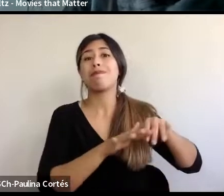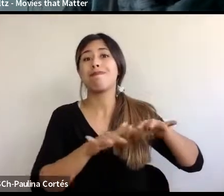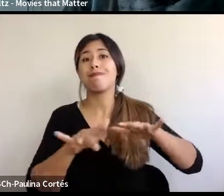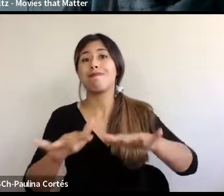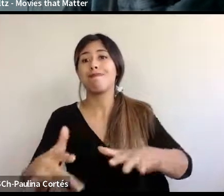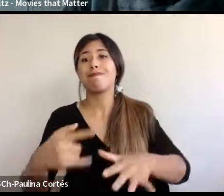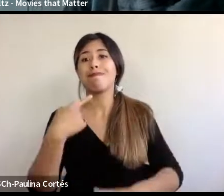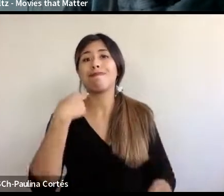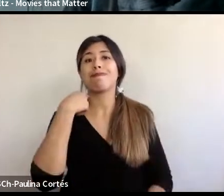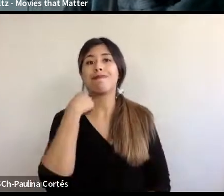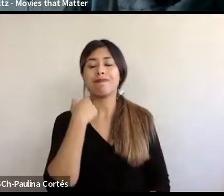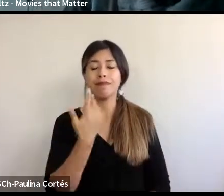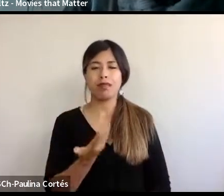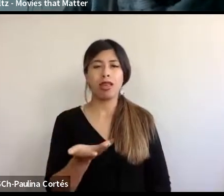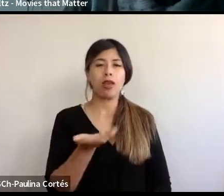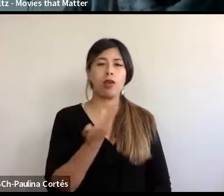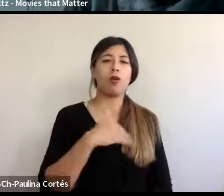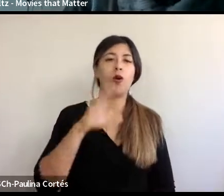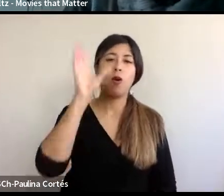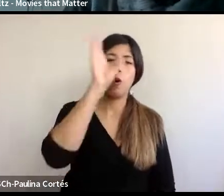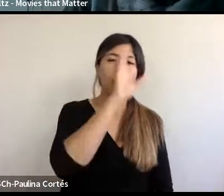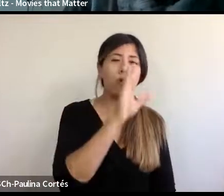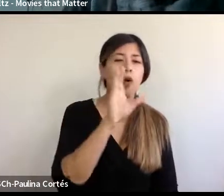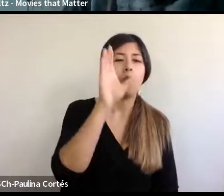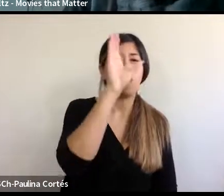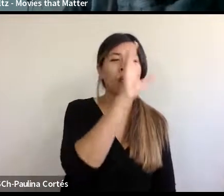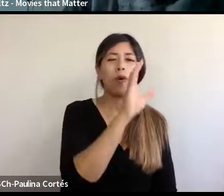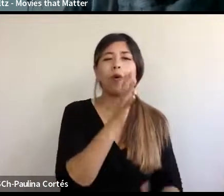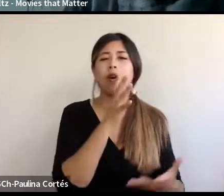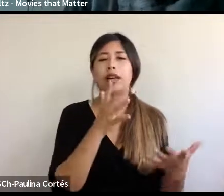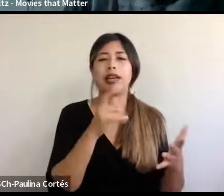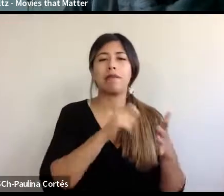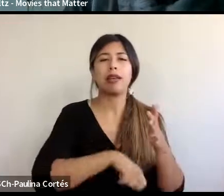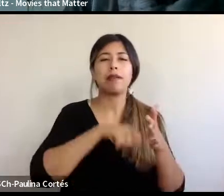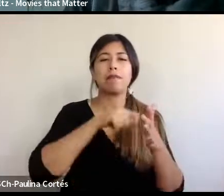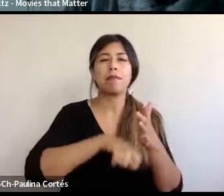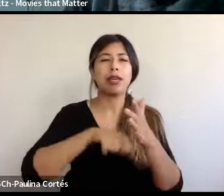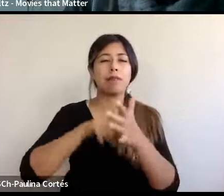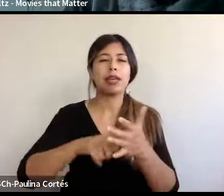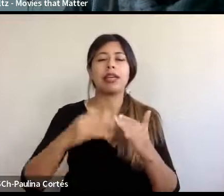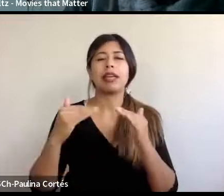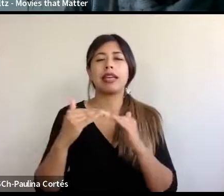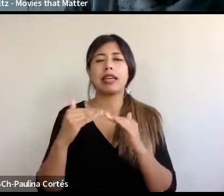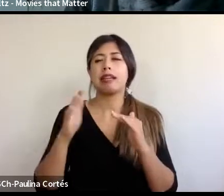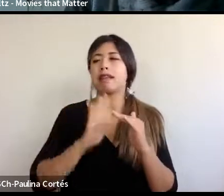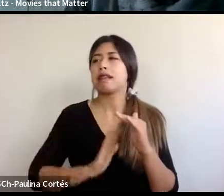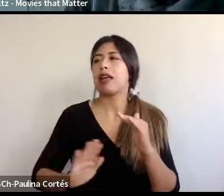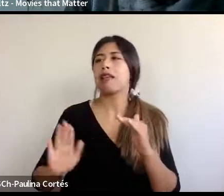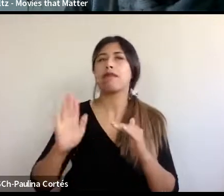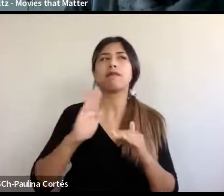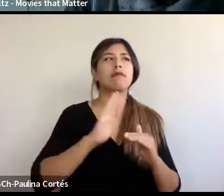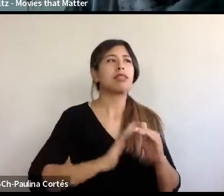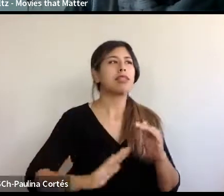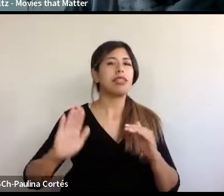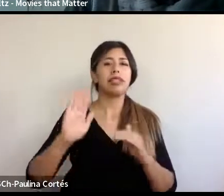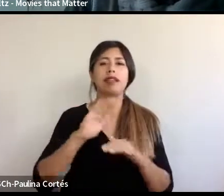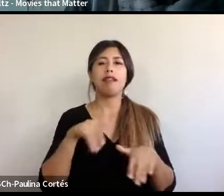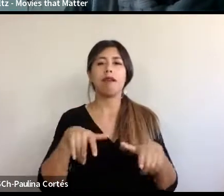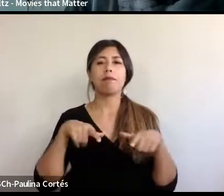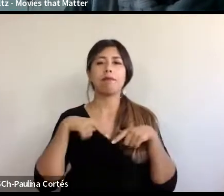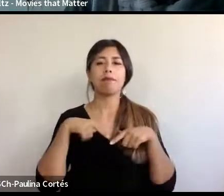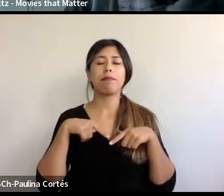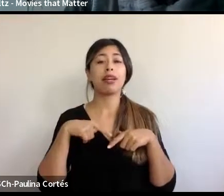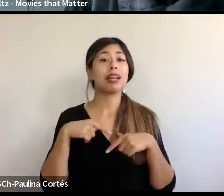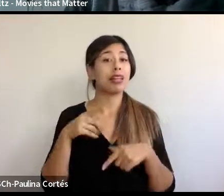couple of months at home and not being able to do anything, actually. And then we will have our standard